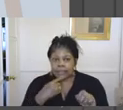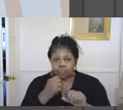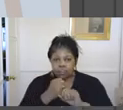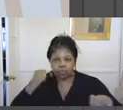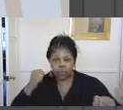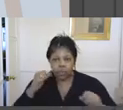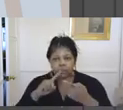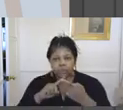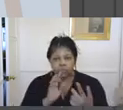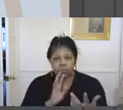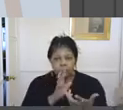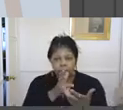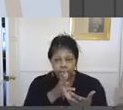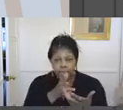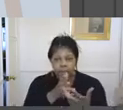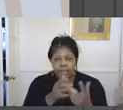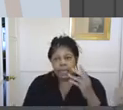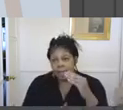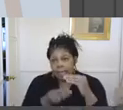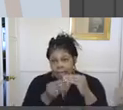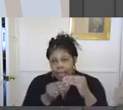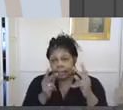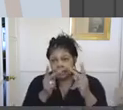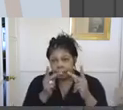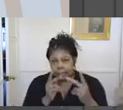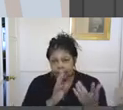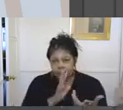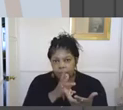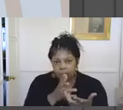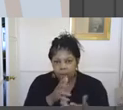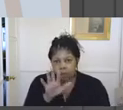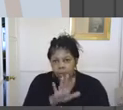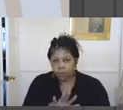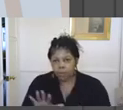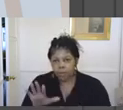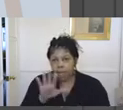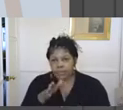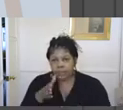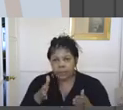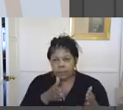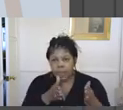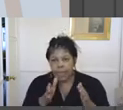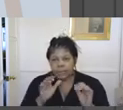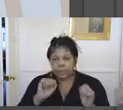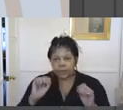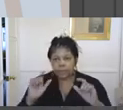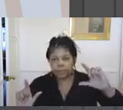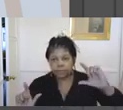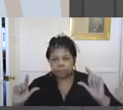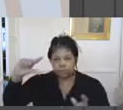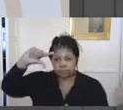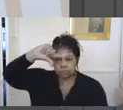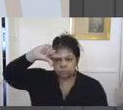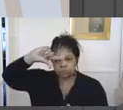say add space to fit, approximate path. You can flip, horizontal. And we can look at the